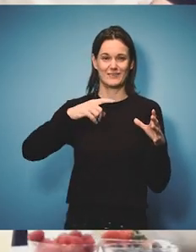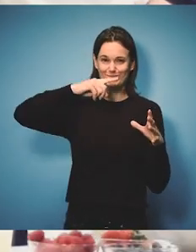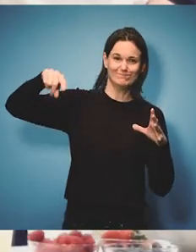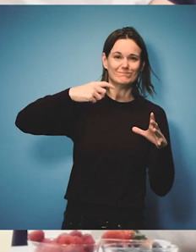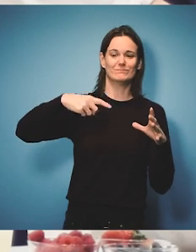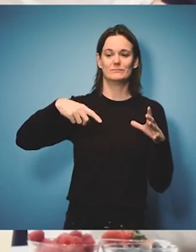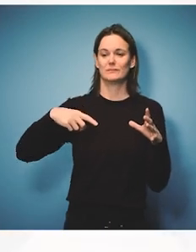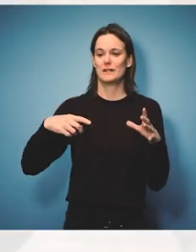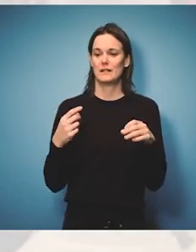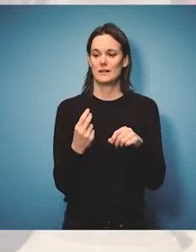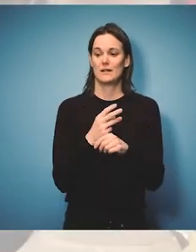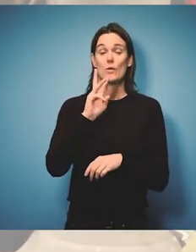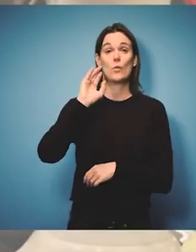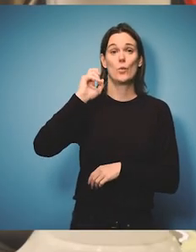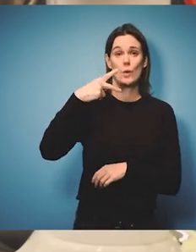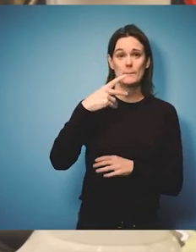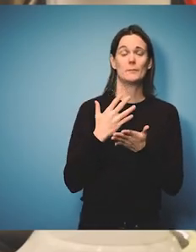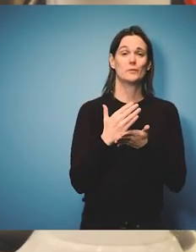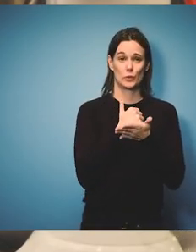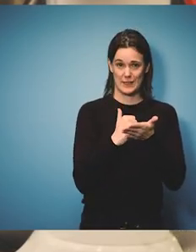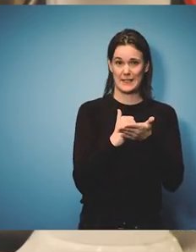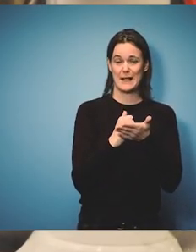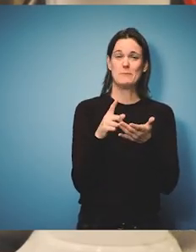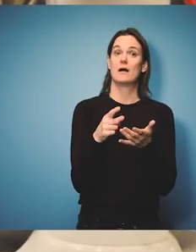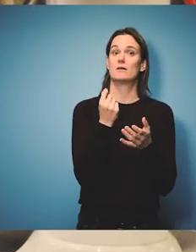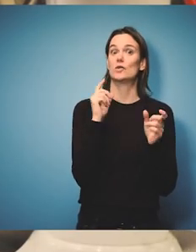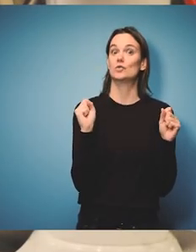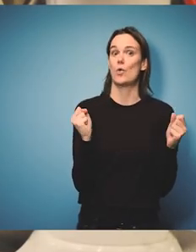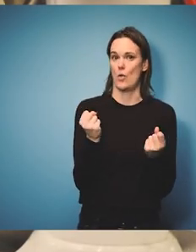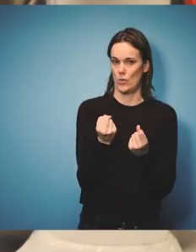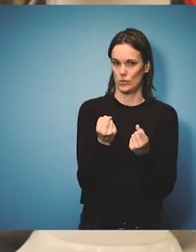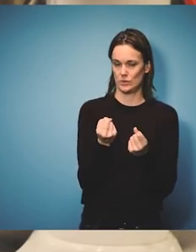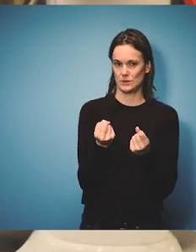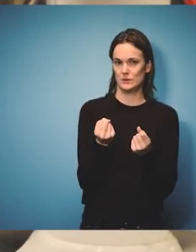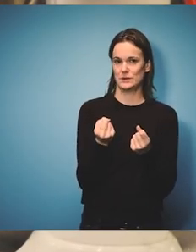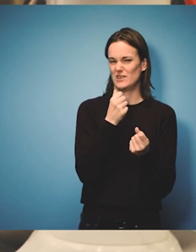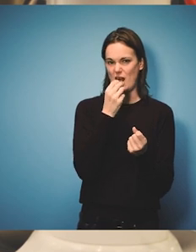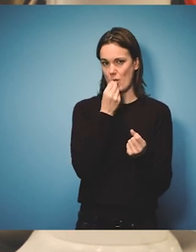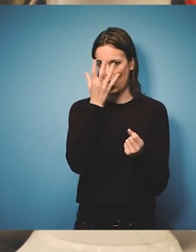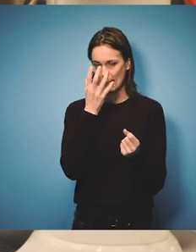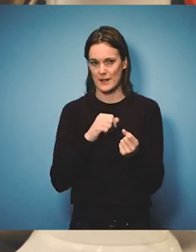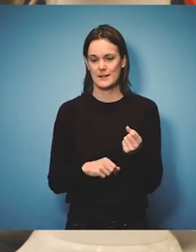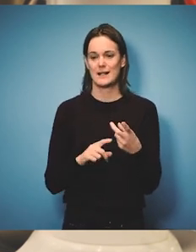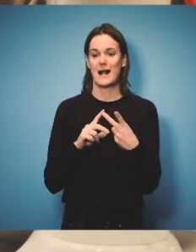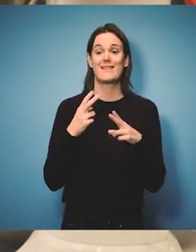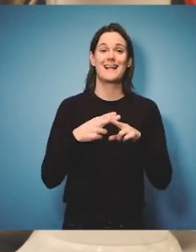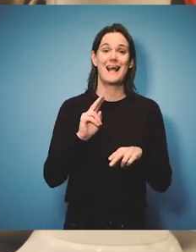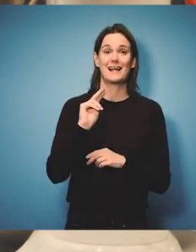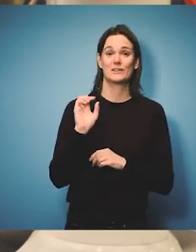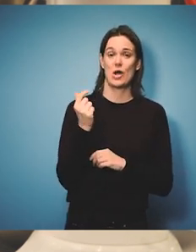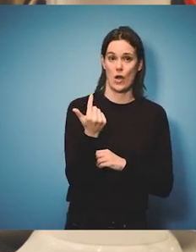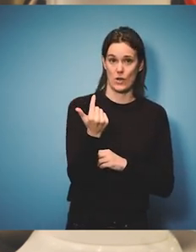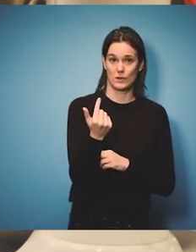whip attachment. And I'm going to place in my whipping cream. I want that to be as cold as